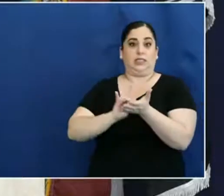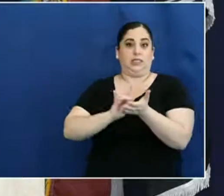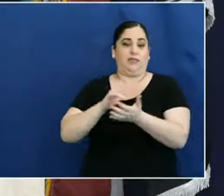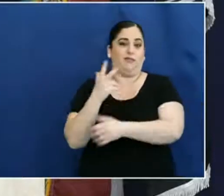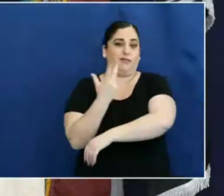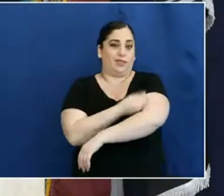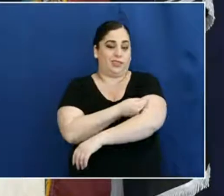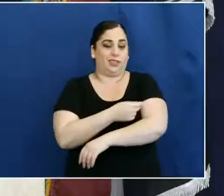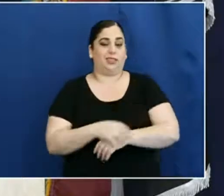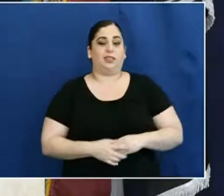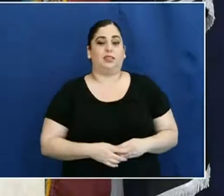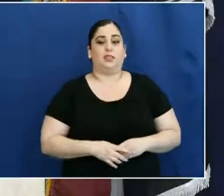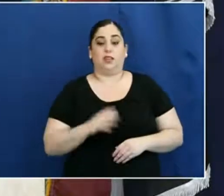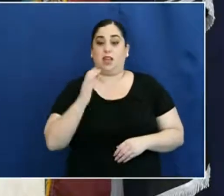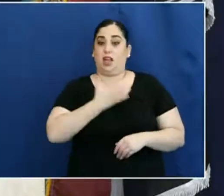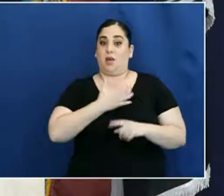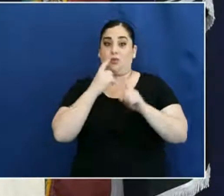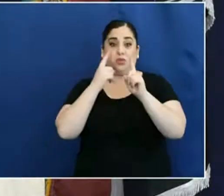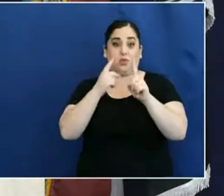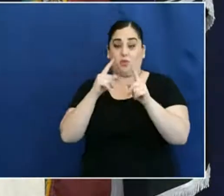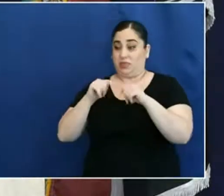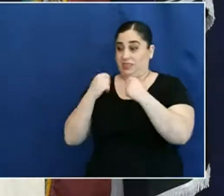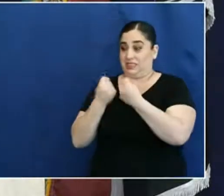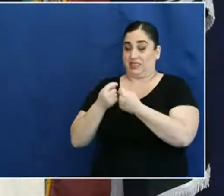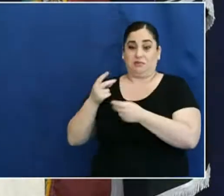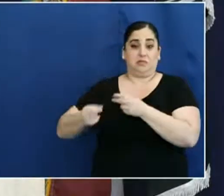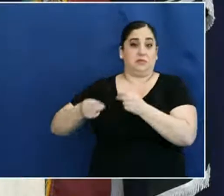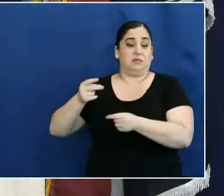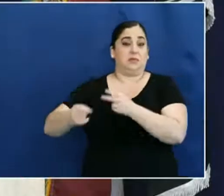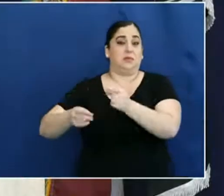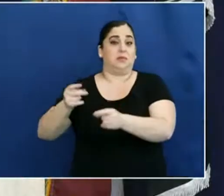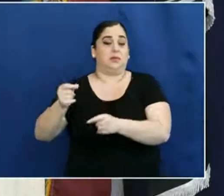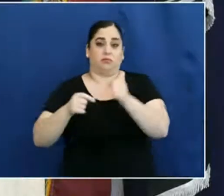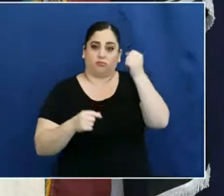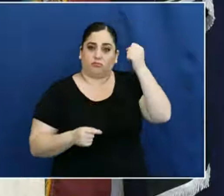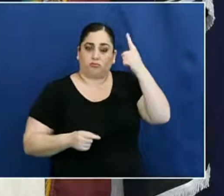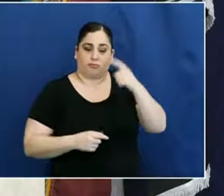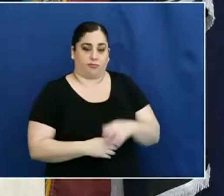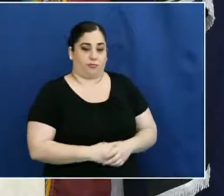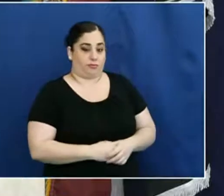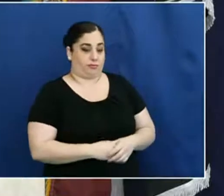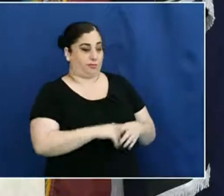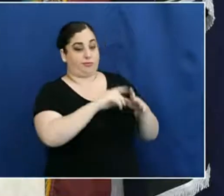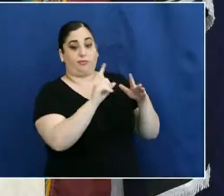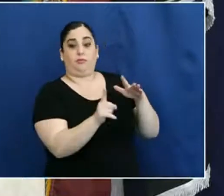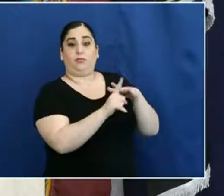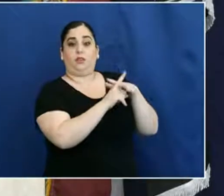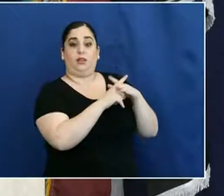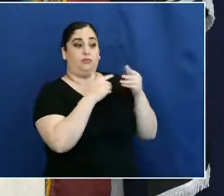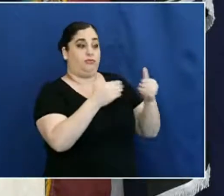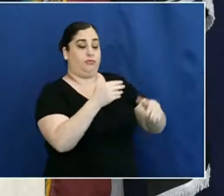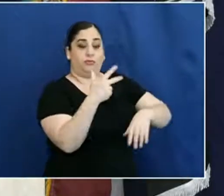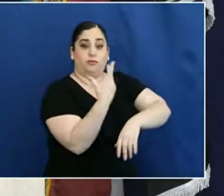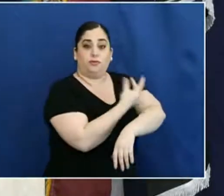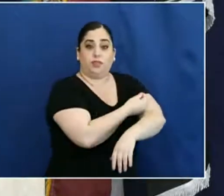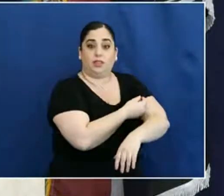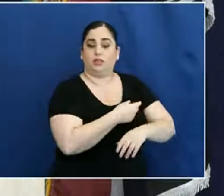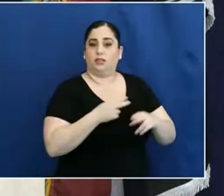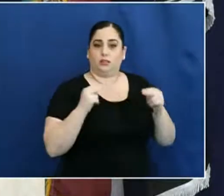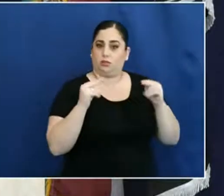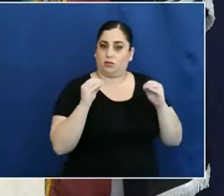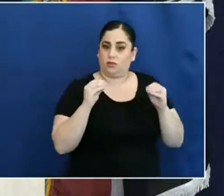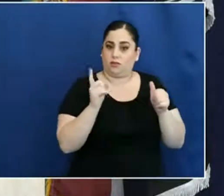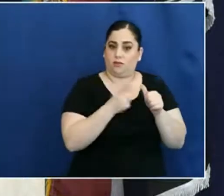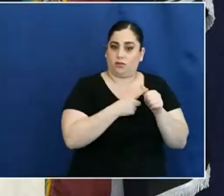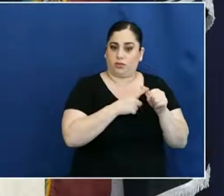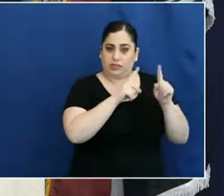bit faster. The other thing is you have to screen the individuals who are on the list to make sure that there's not another way they could get vaccinated